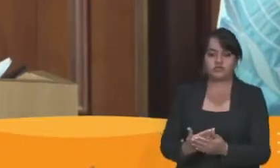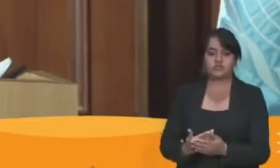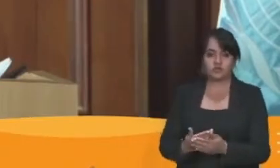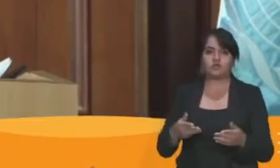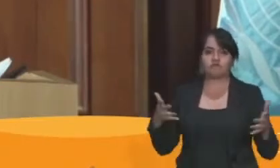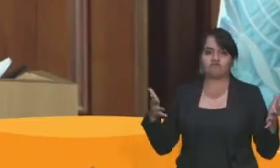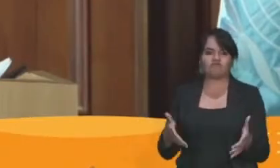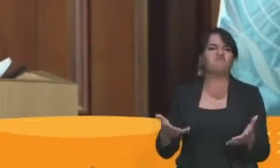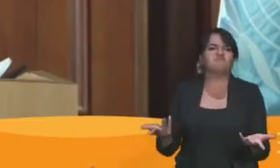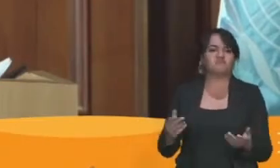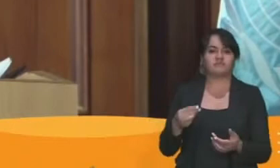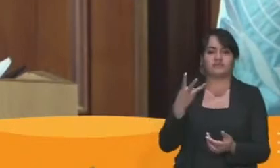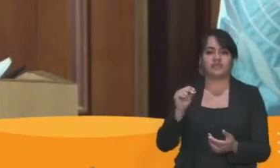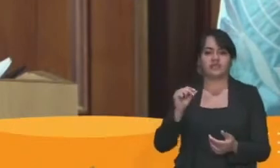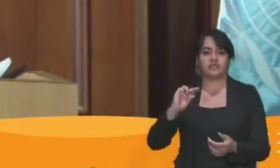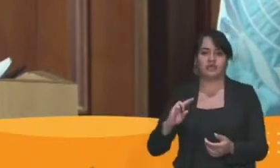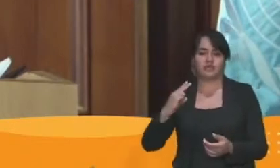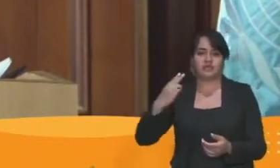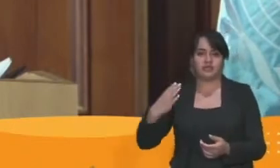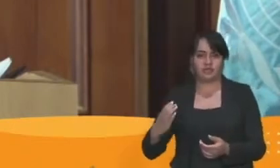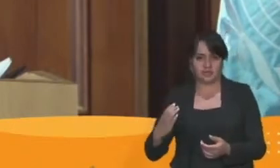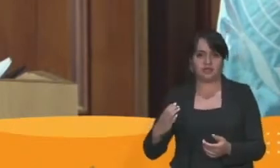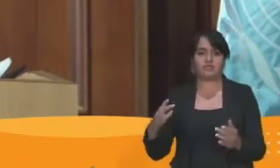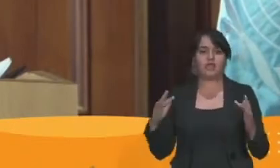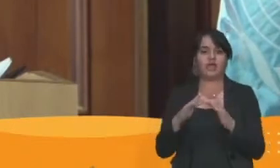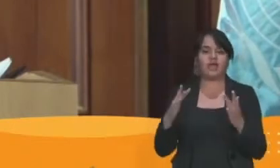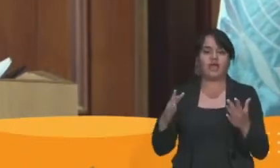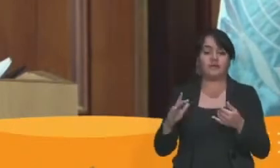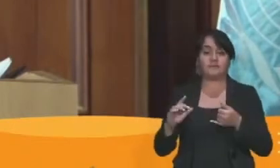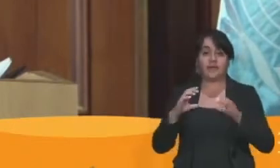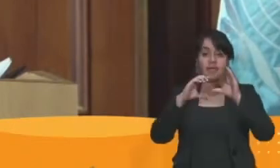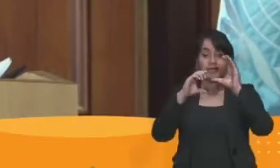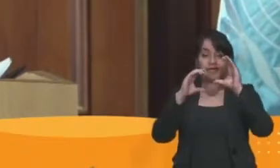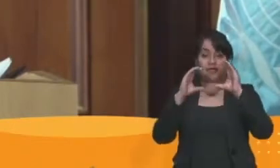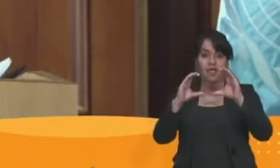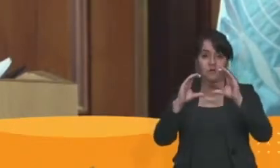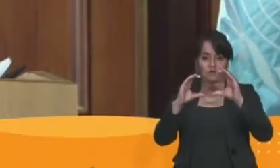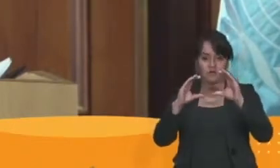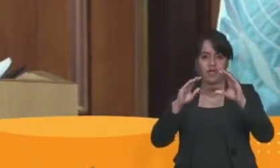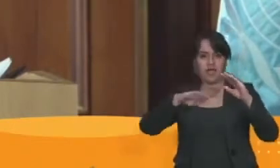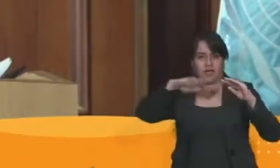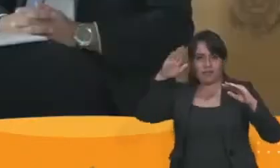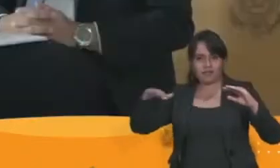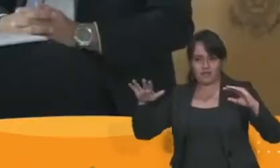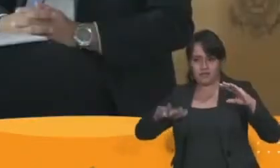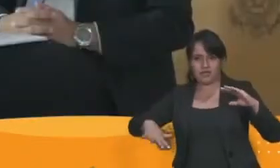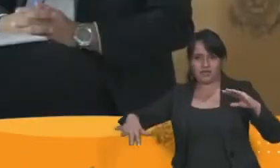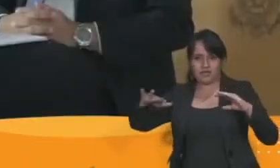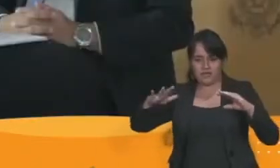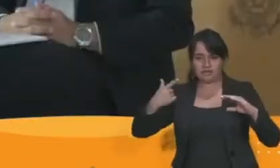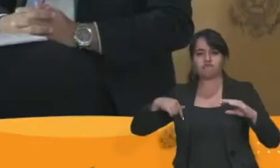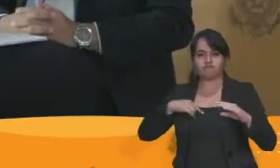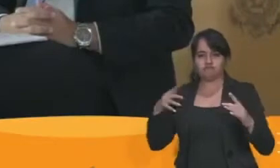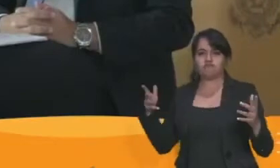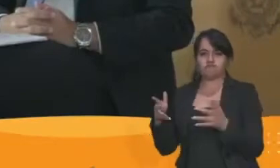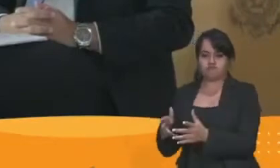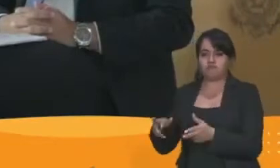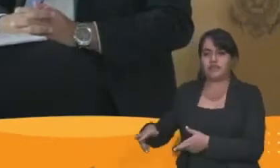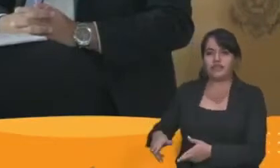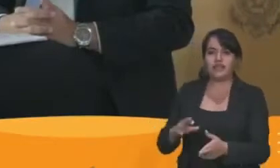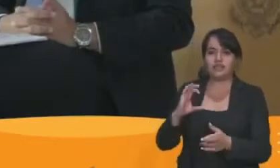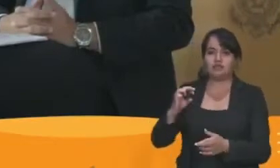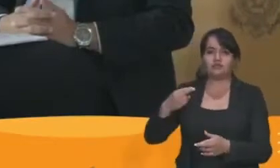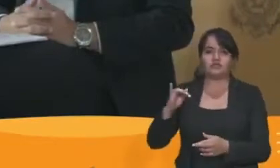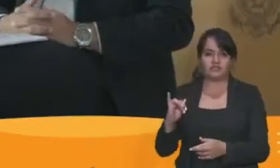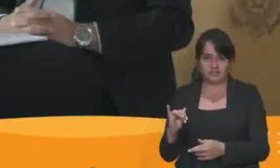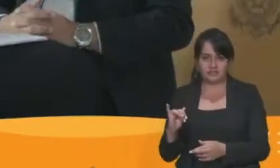30 hectares of the basin of the river Huachin in the Bajo Cauca Antioqueño, implementing the